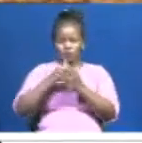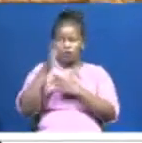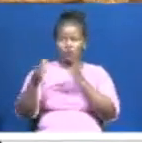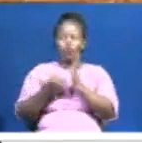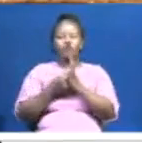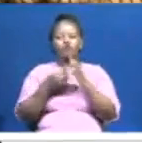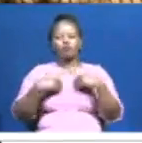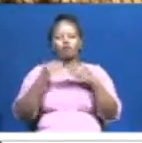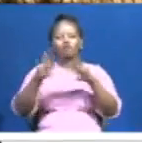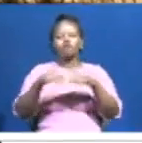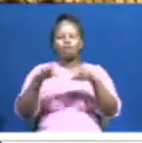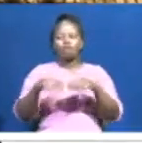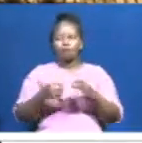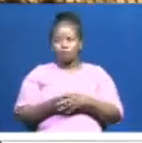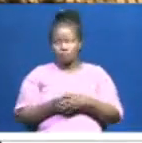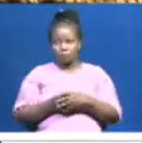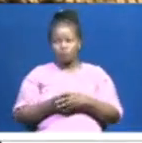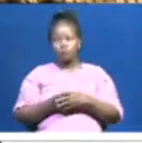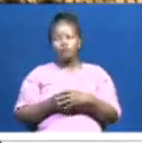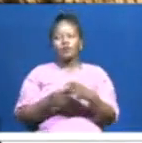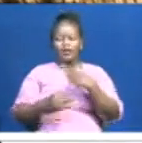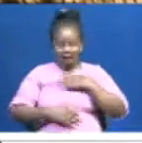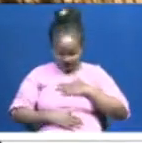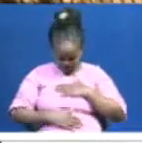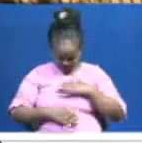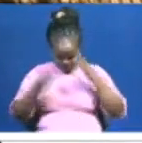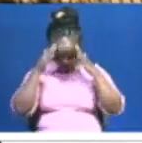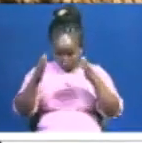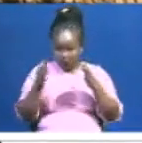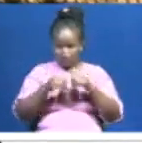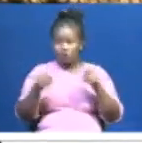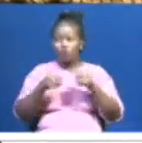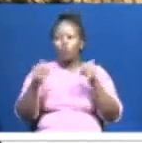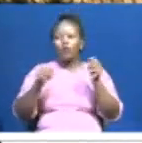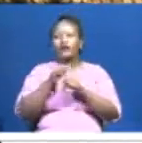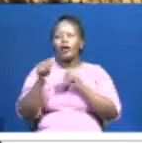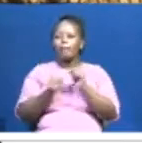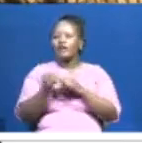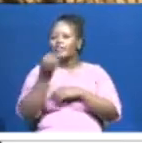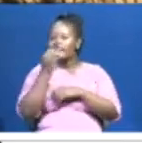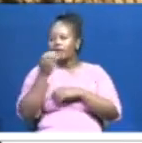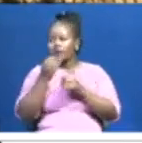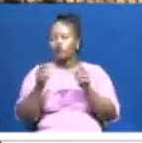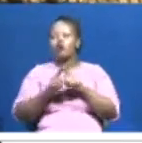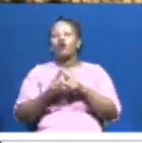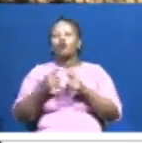chakula. His Excellency is very much focused about food security, and we have vast land